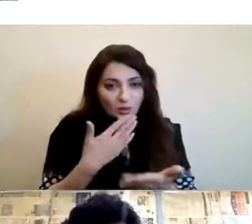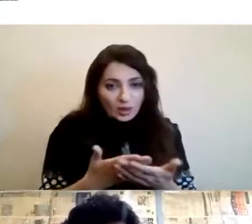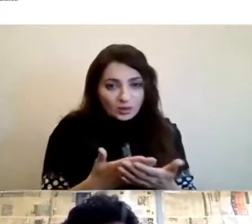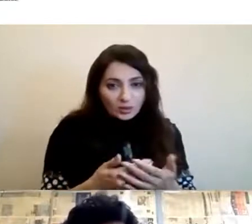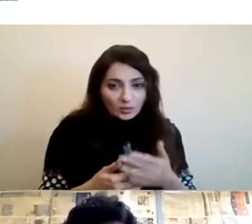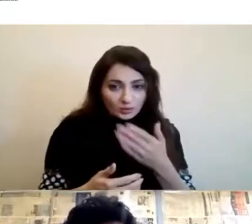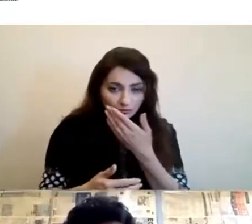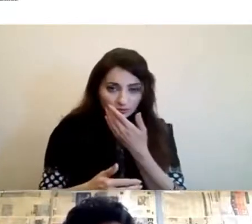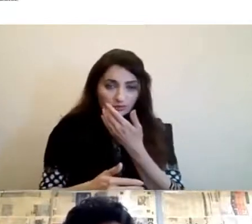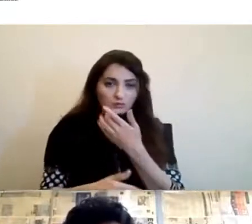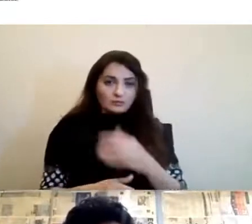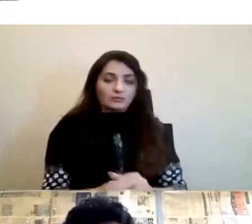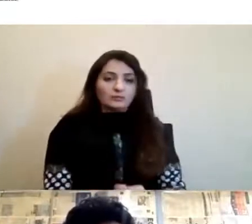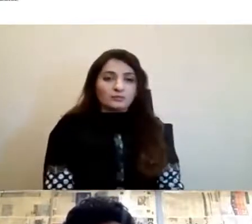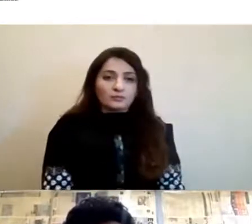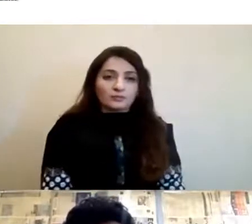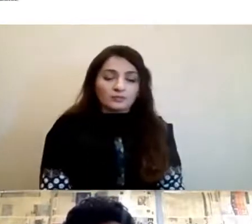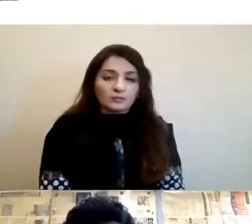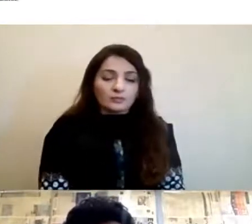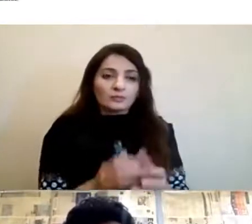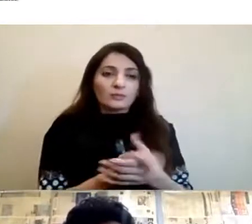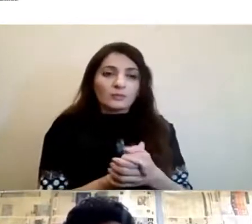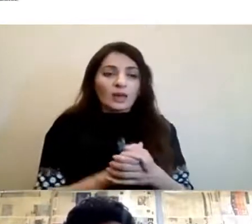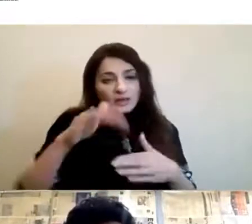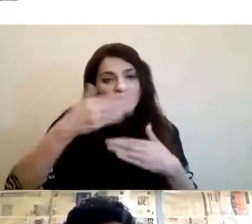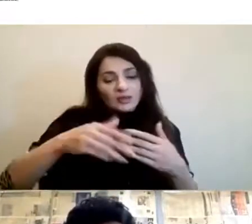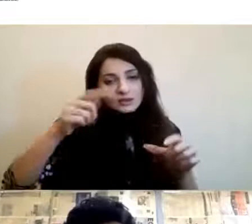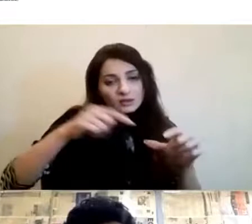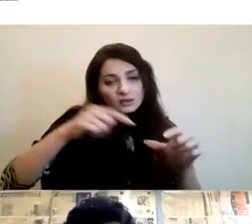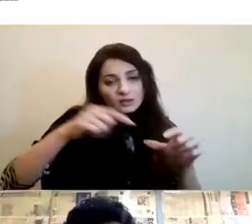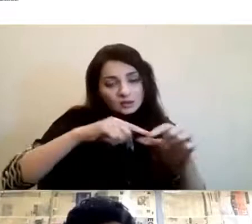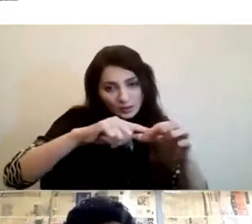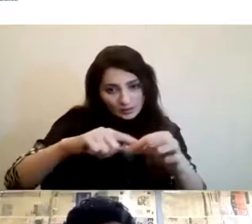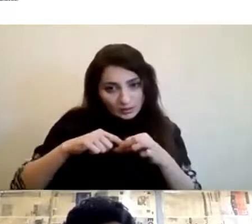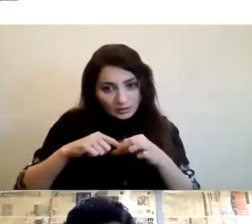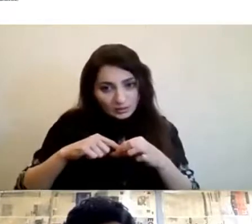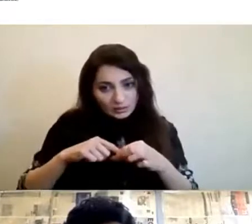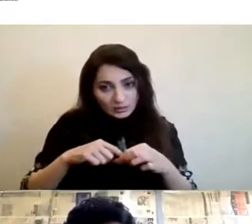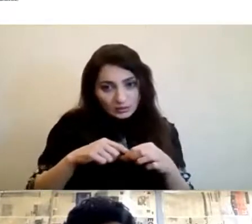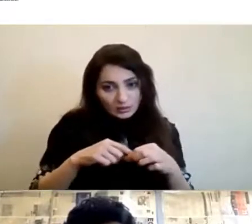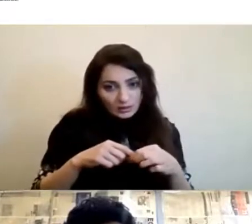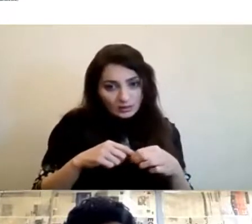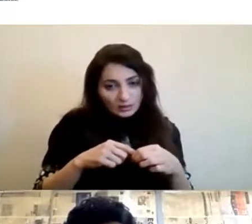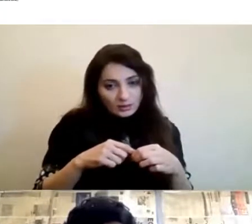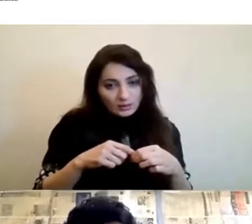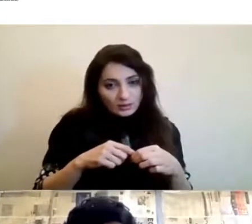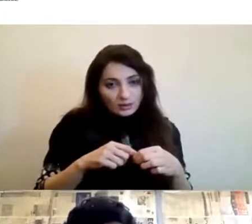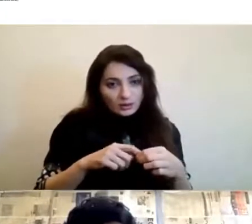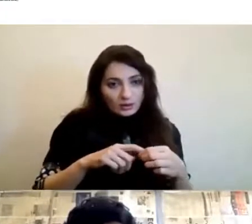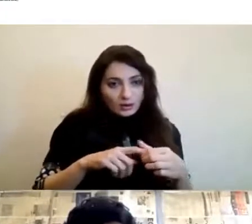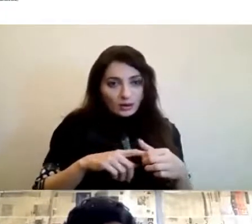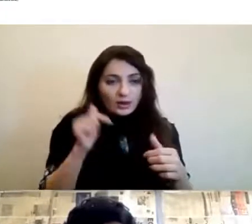those additional insights. The next question we received is for Bhaskar. It's from